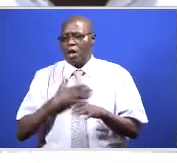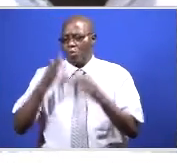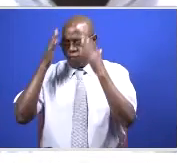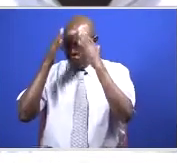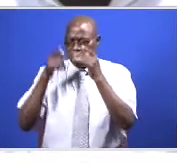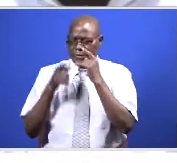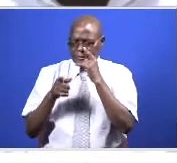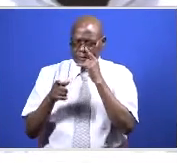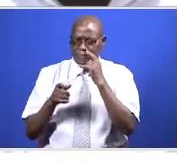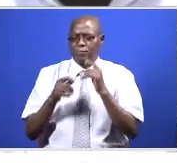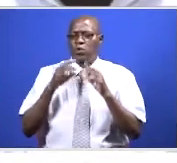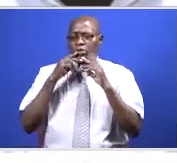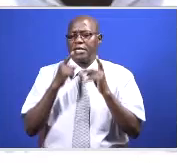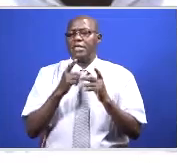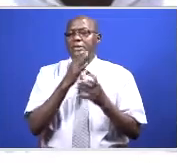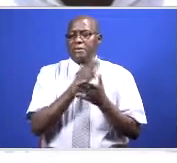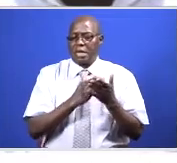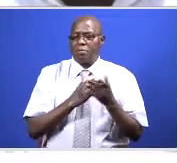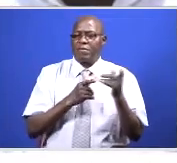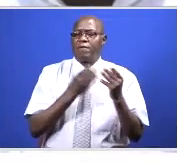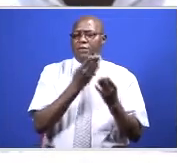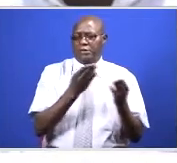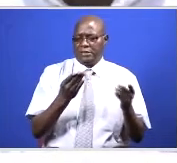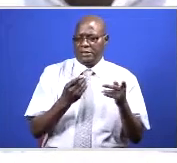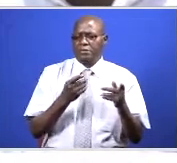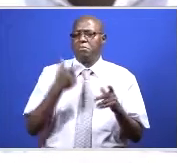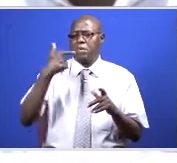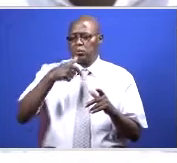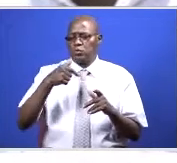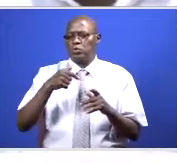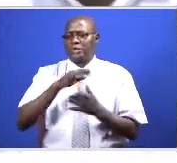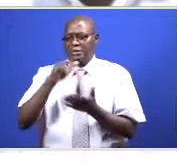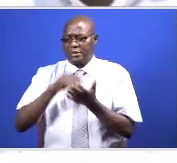is our focus. Hotels are some of the facilities, petrol stations,